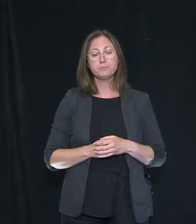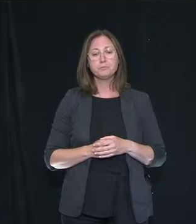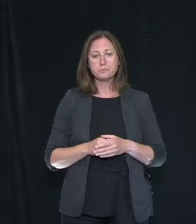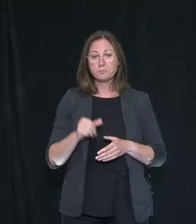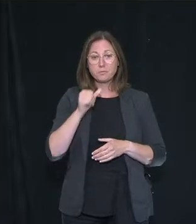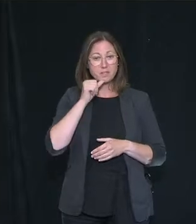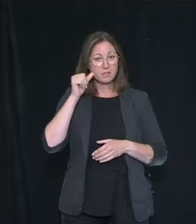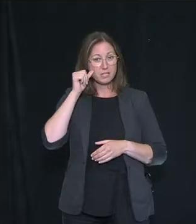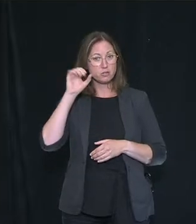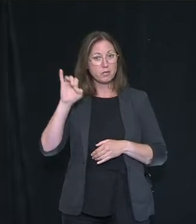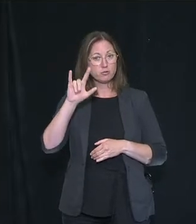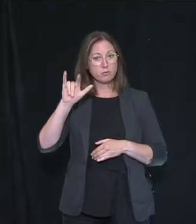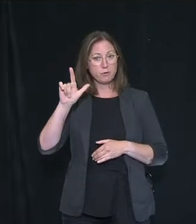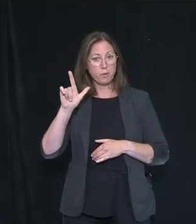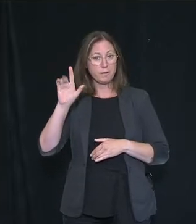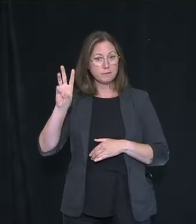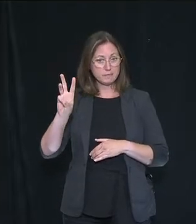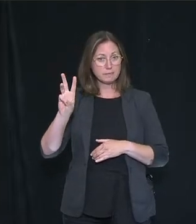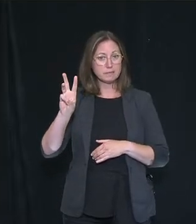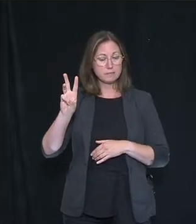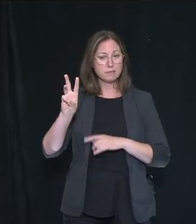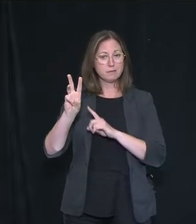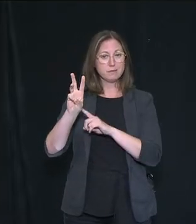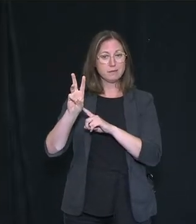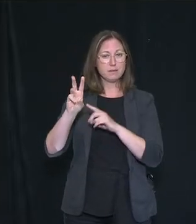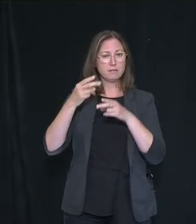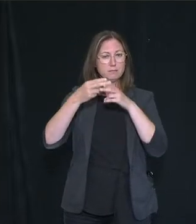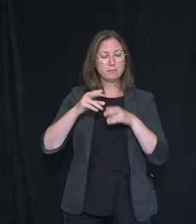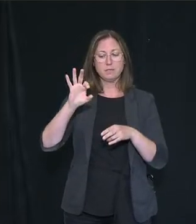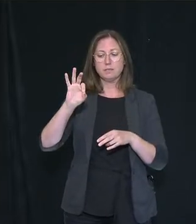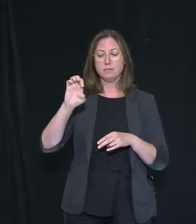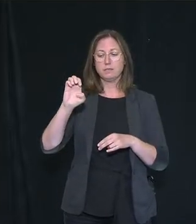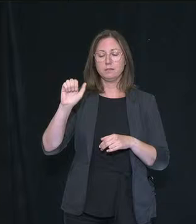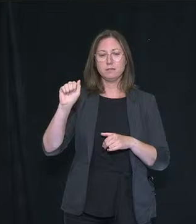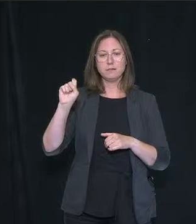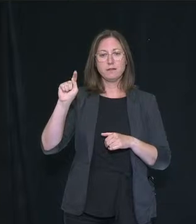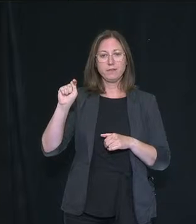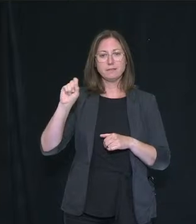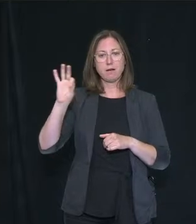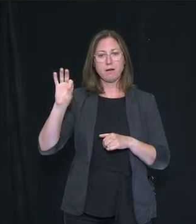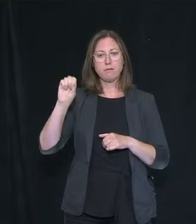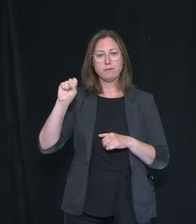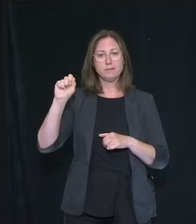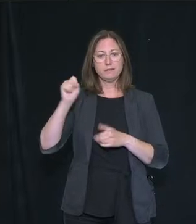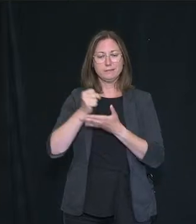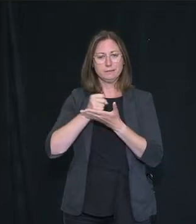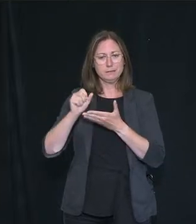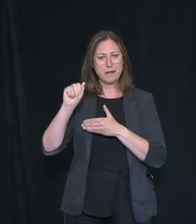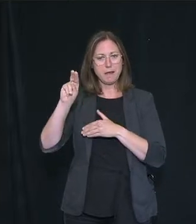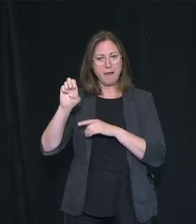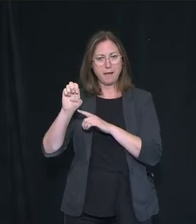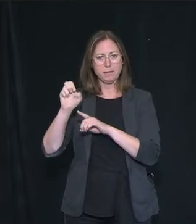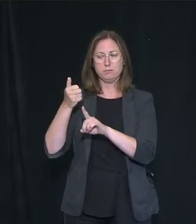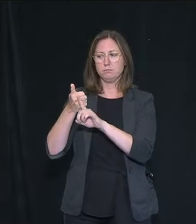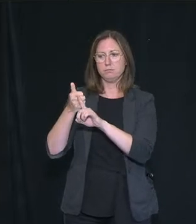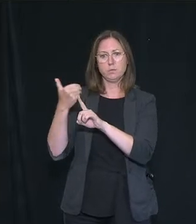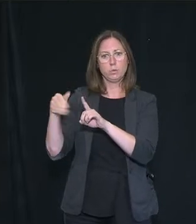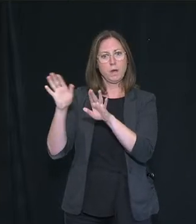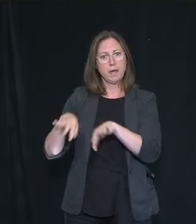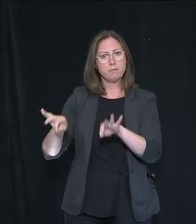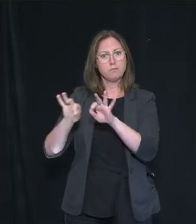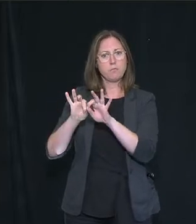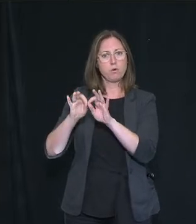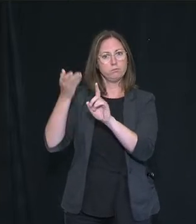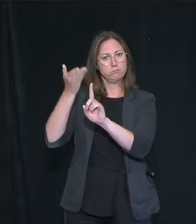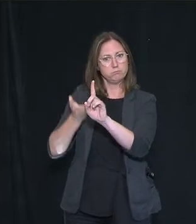Yesterday, July 26th, was the feast of Saint Anne. Saint Anne is an important figure for